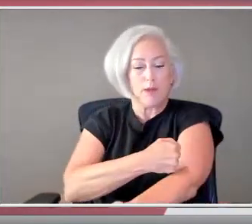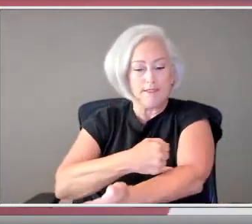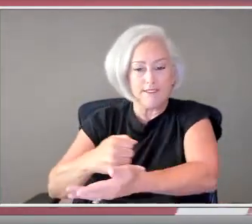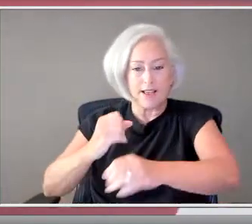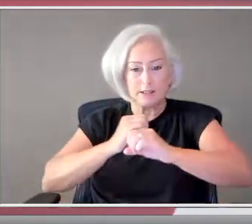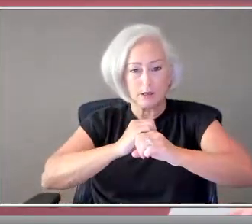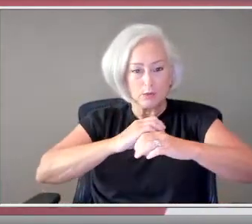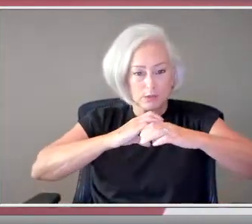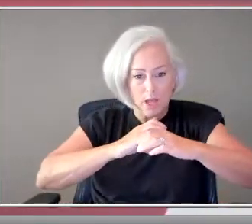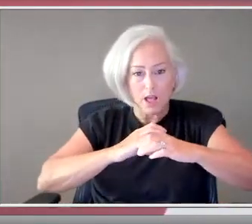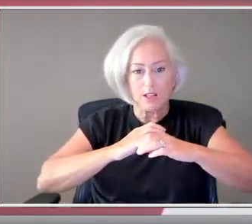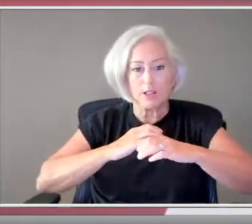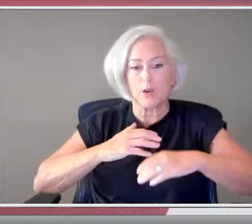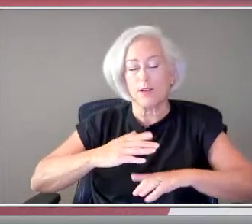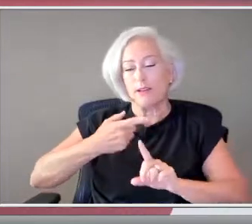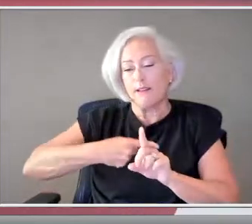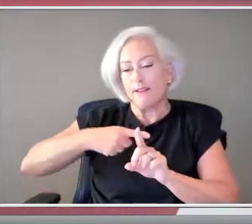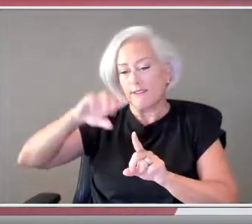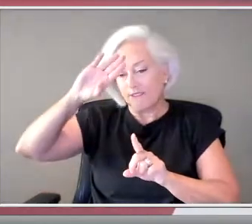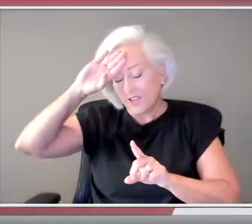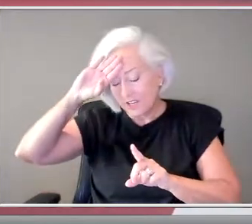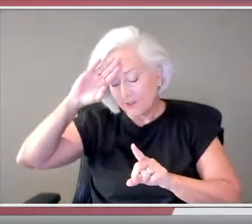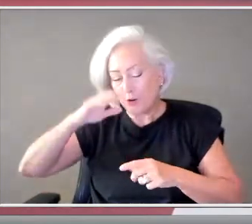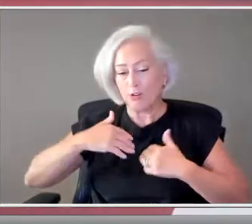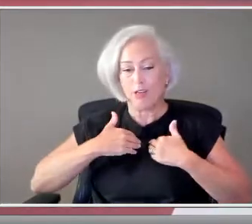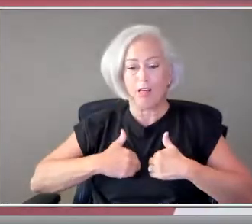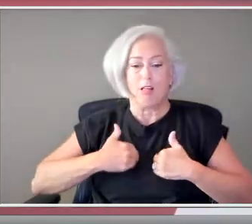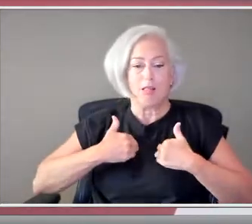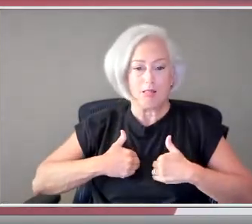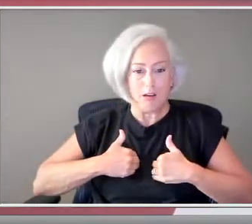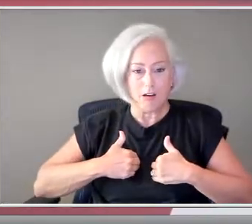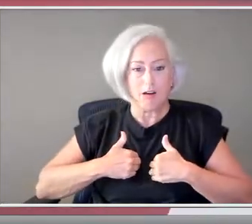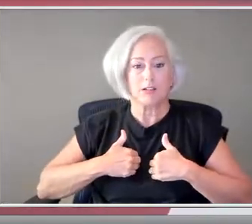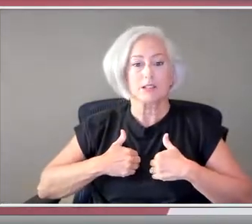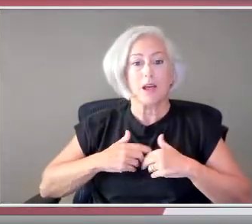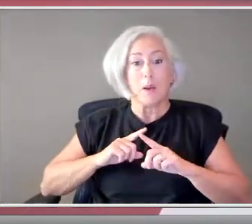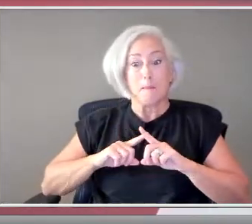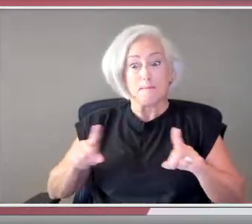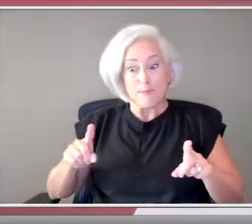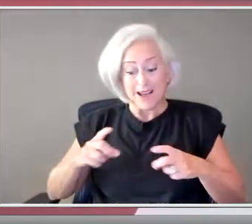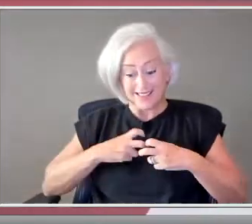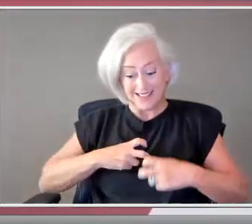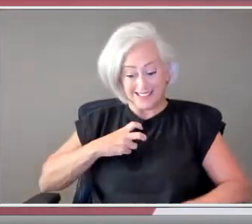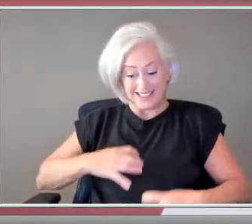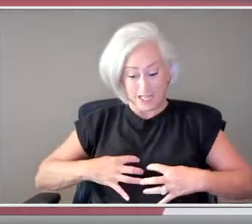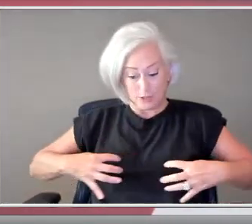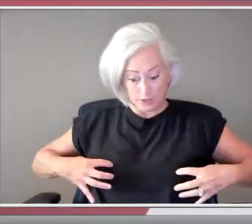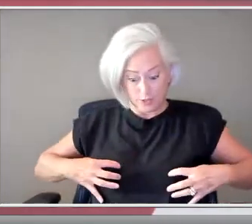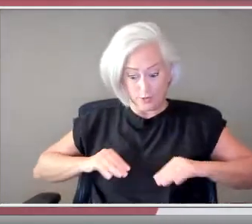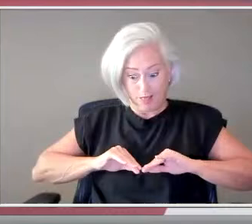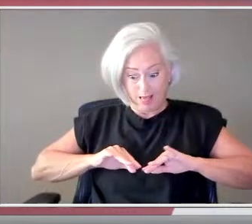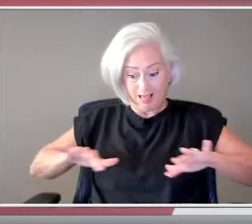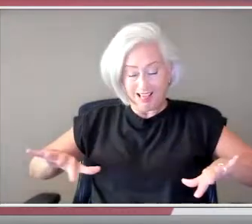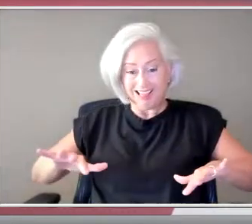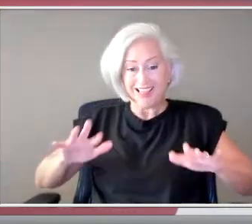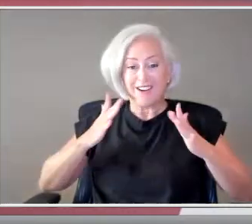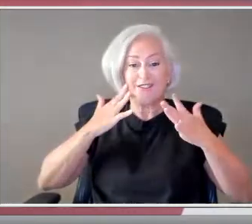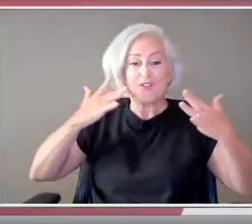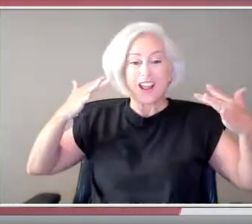lungs, but the skeletal muscle sends out friendly cytokines, and exercise doing